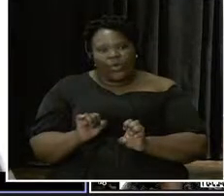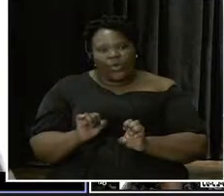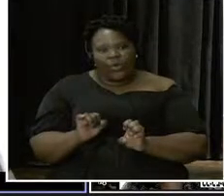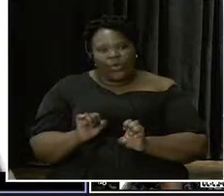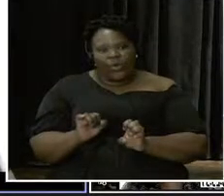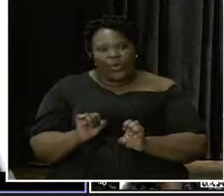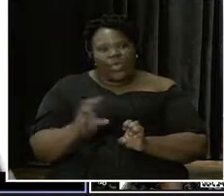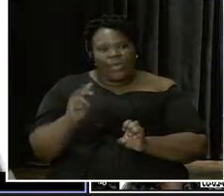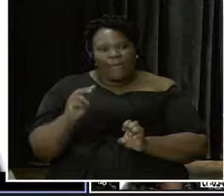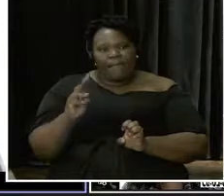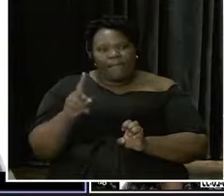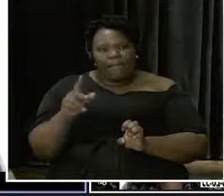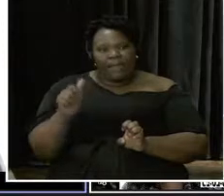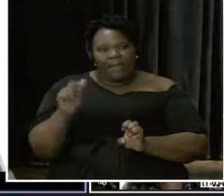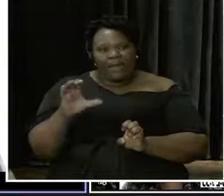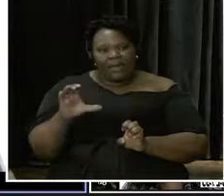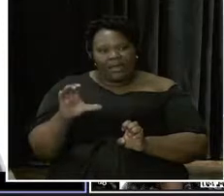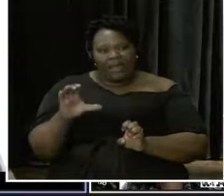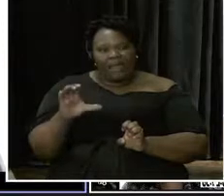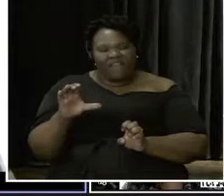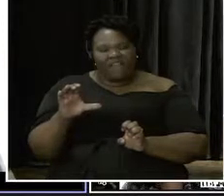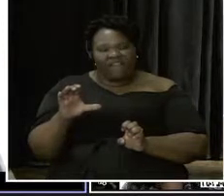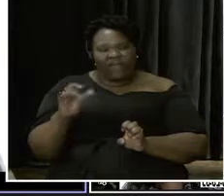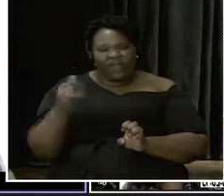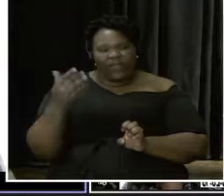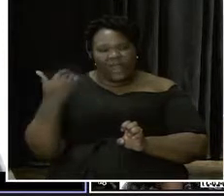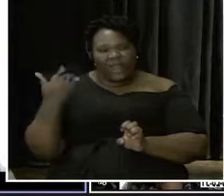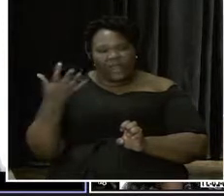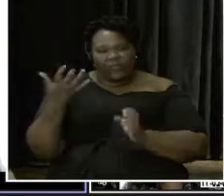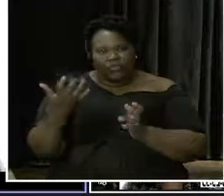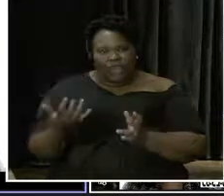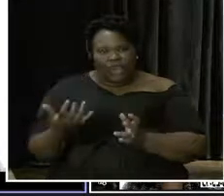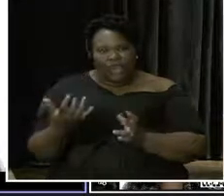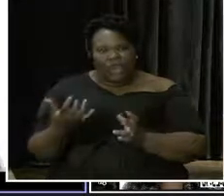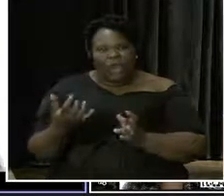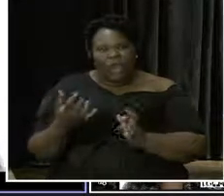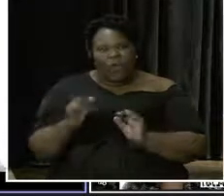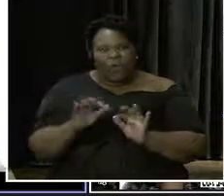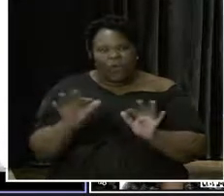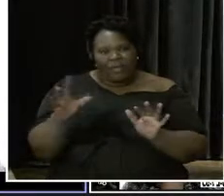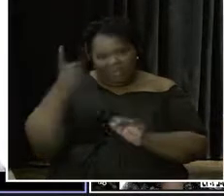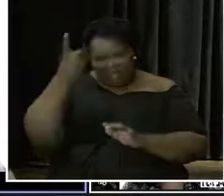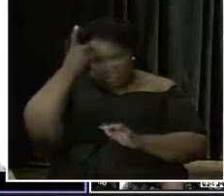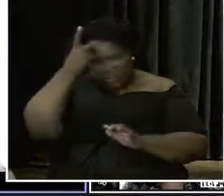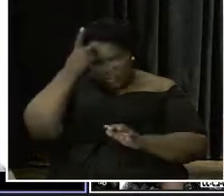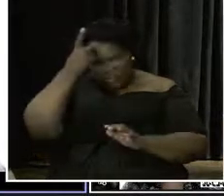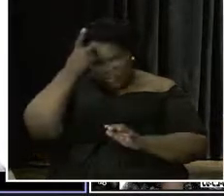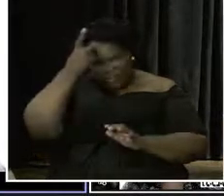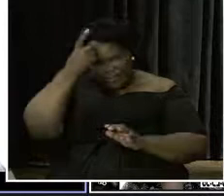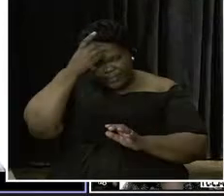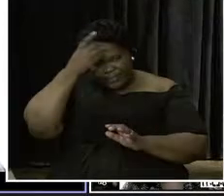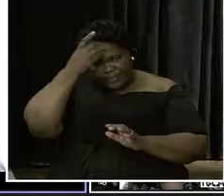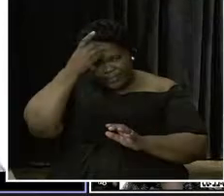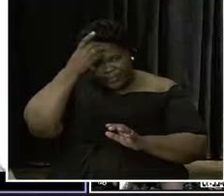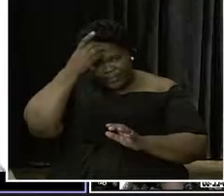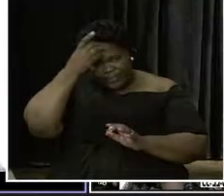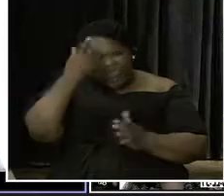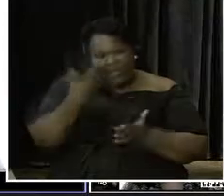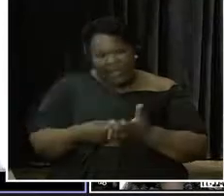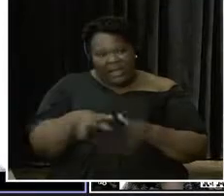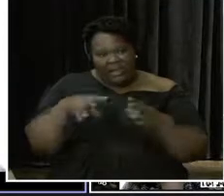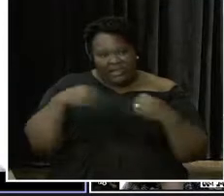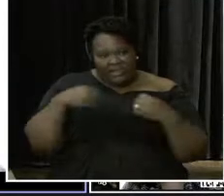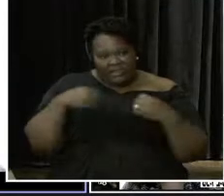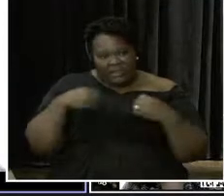impact on the life of an ordinary eThekwini resident. I think that we can admit, if we